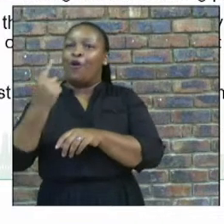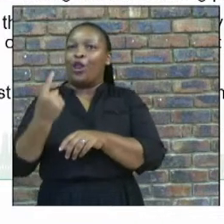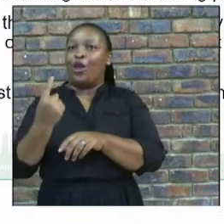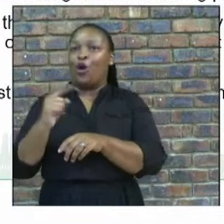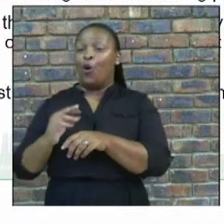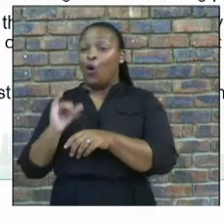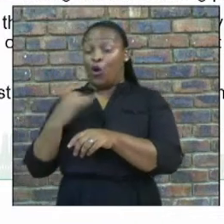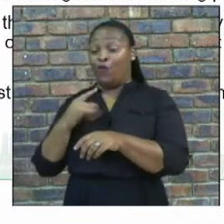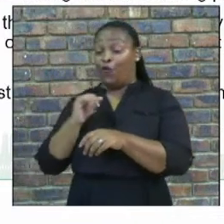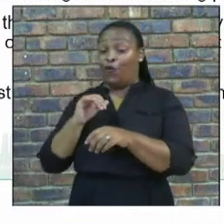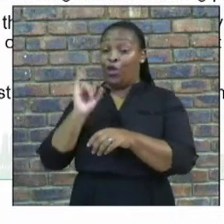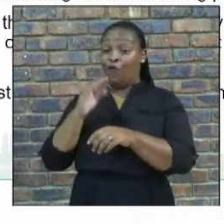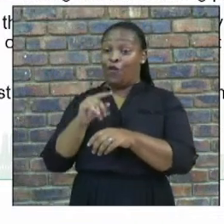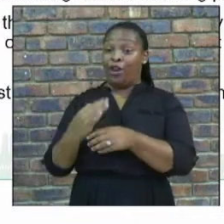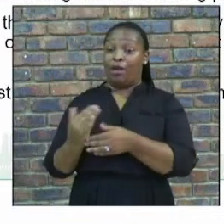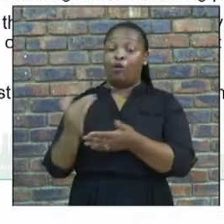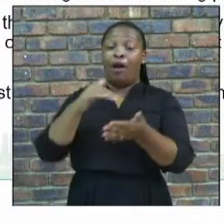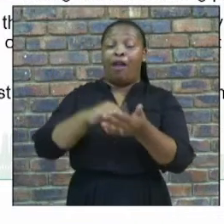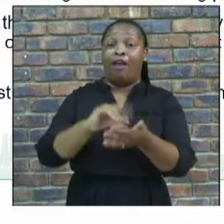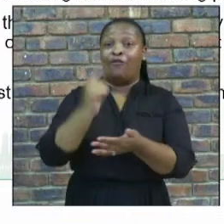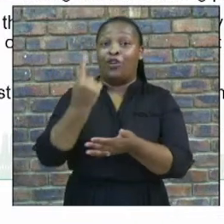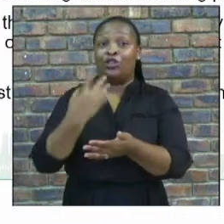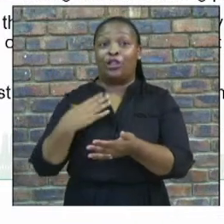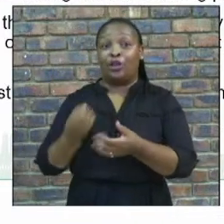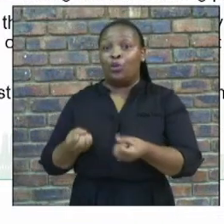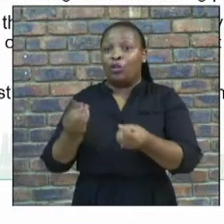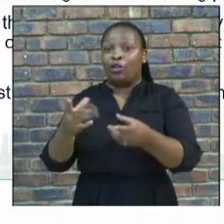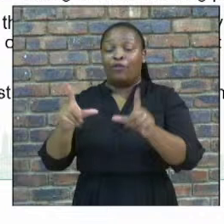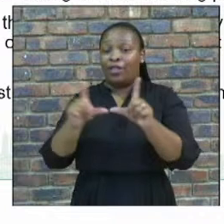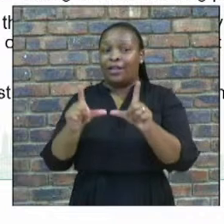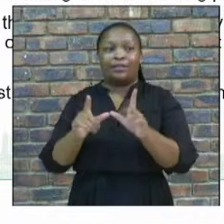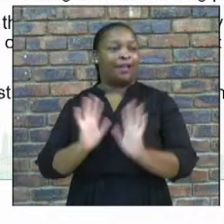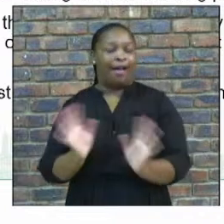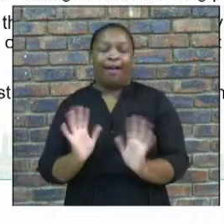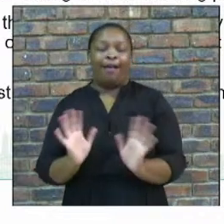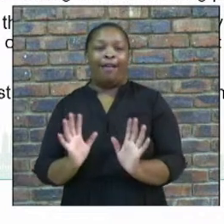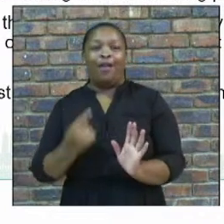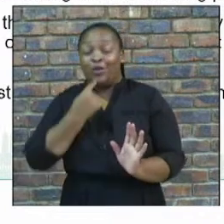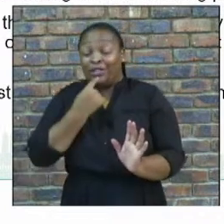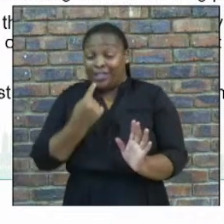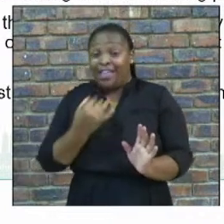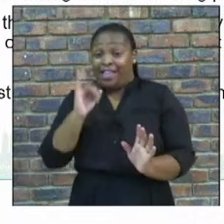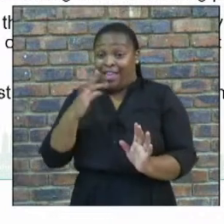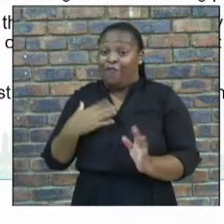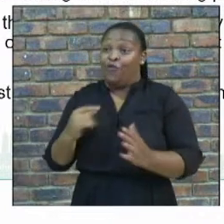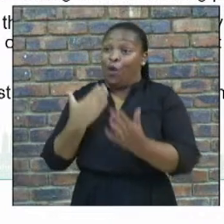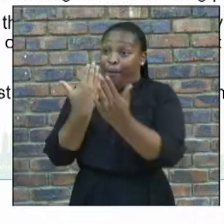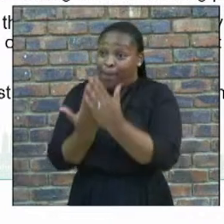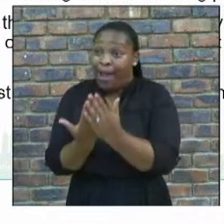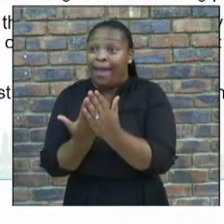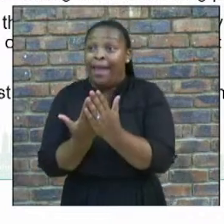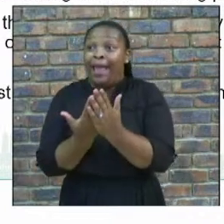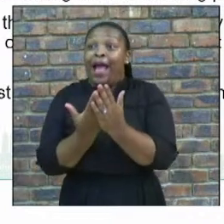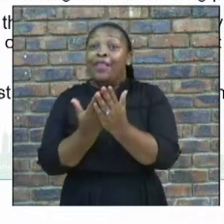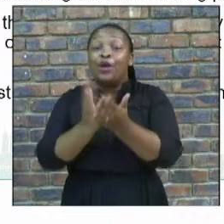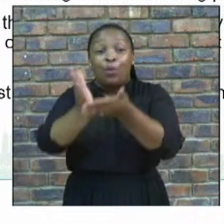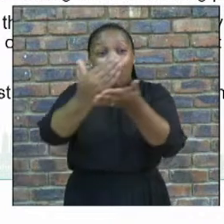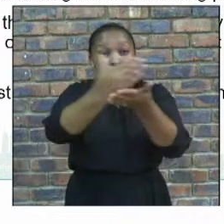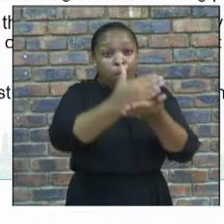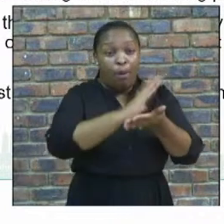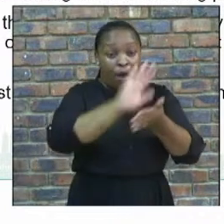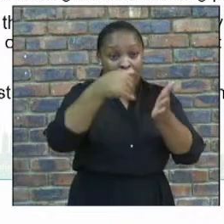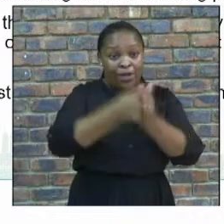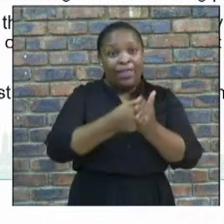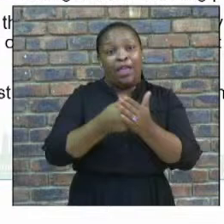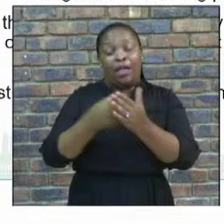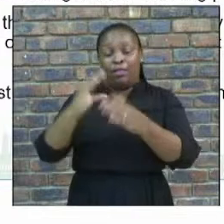first serve license application. The minister will invite application through a notice in